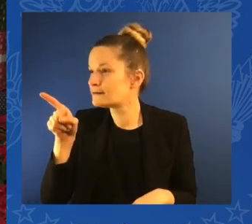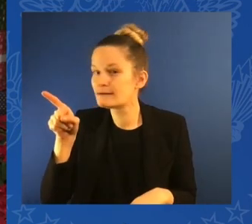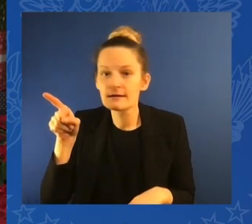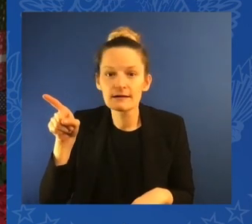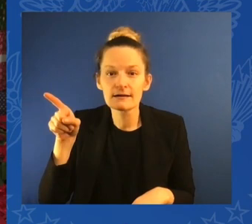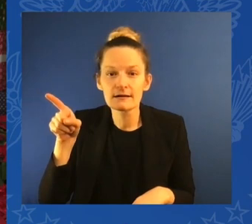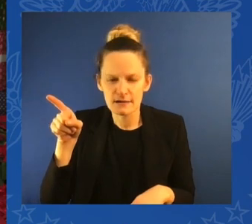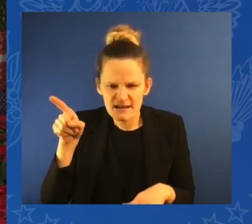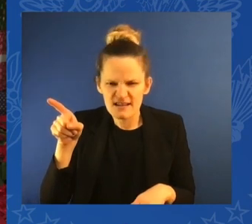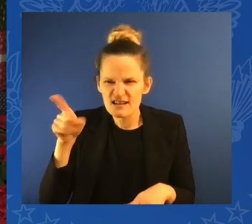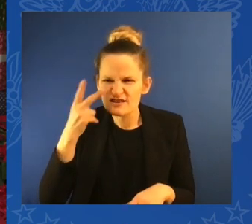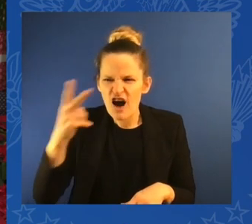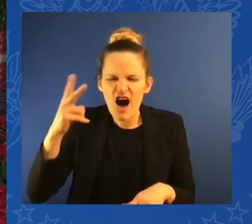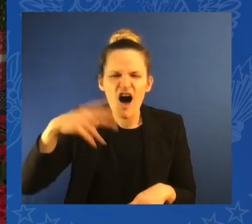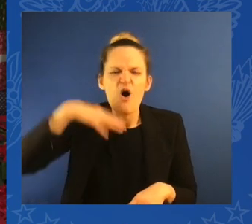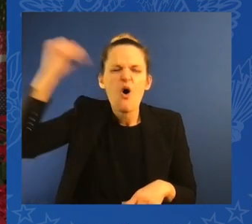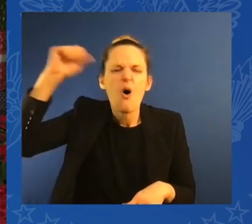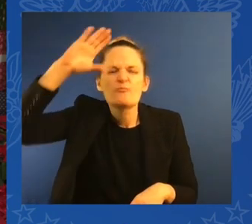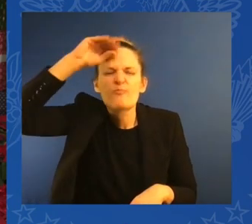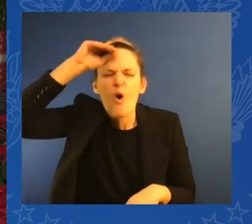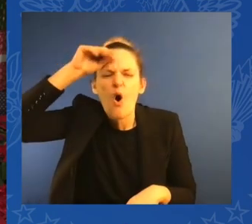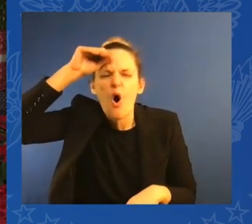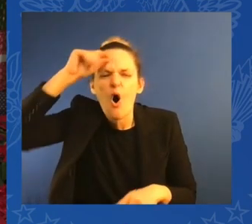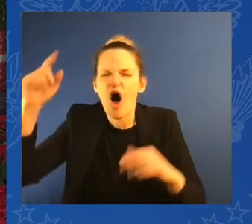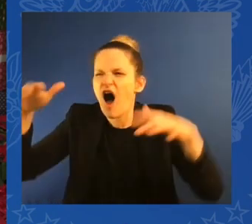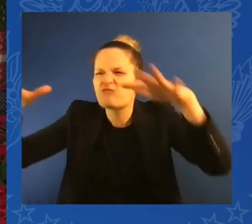enough just yet.